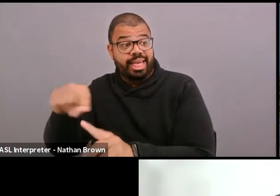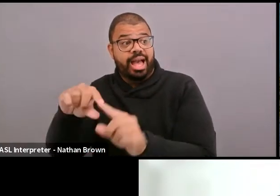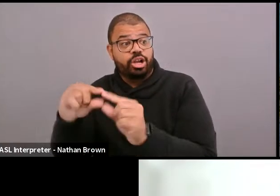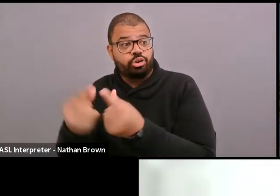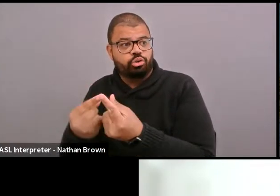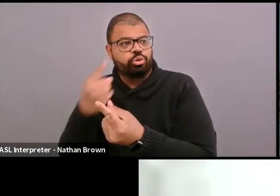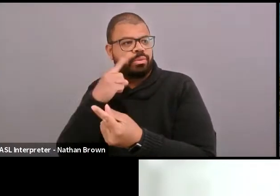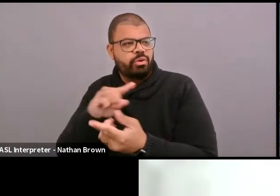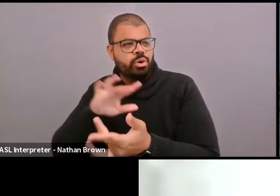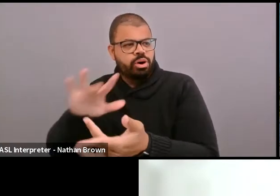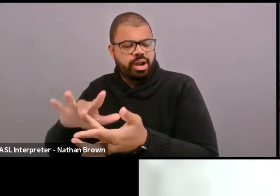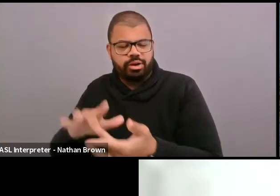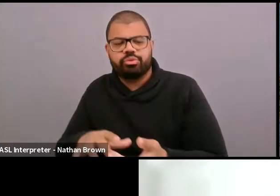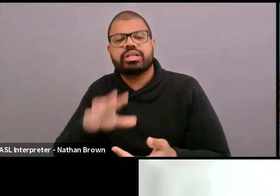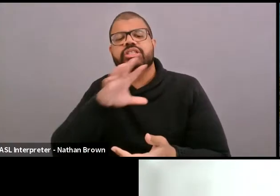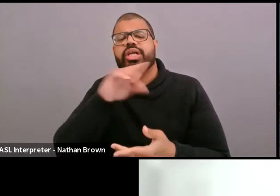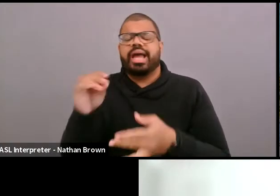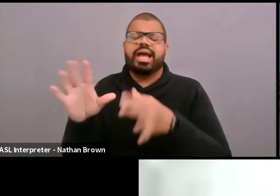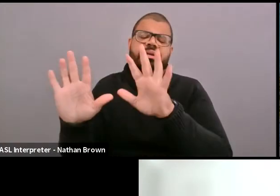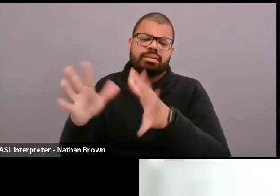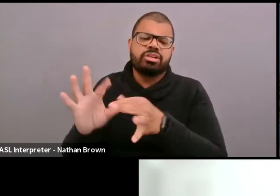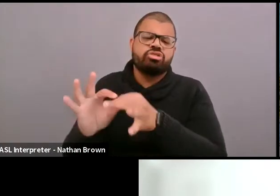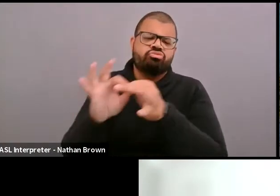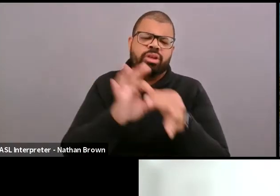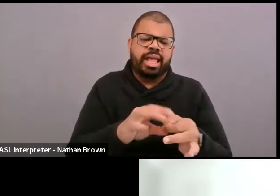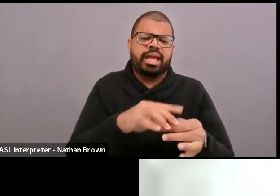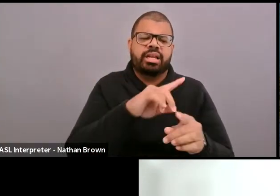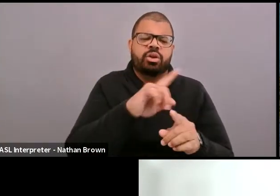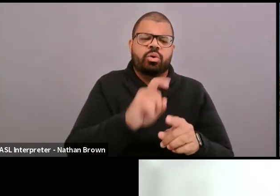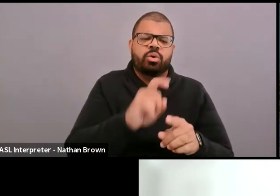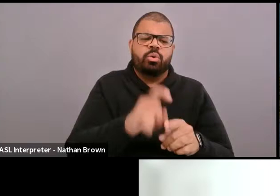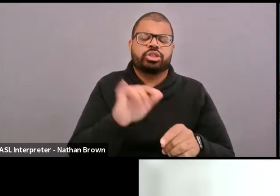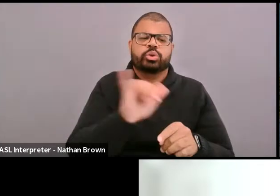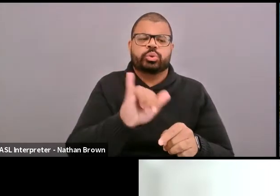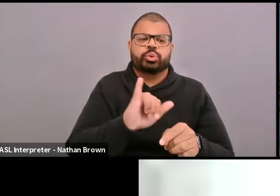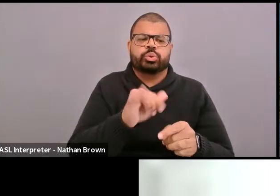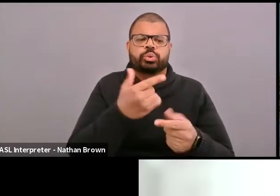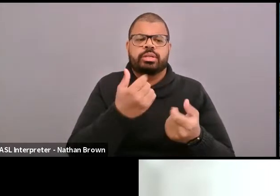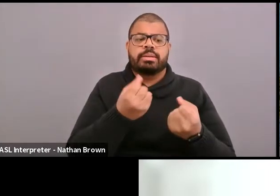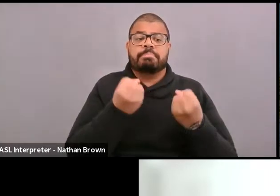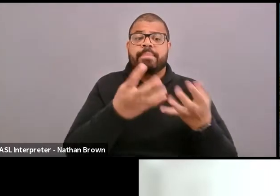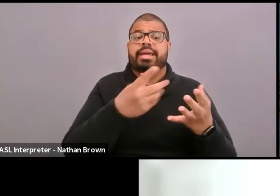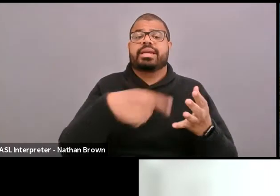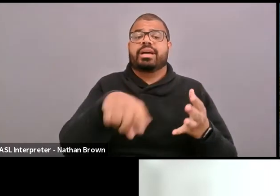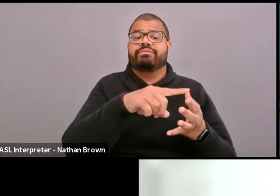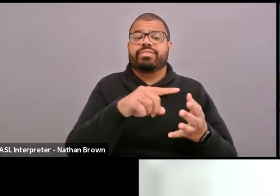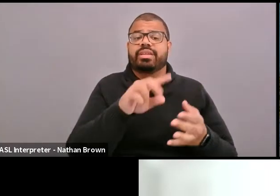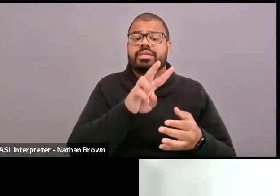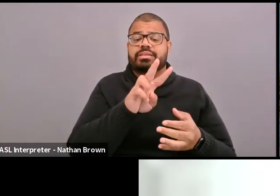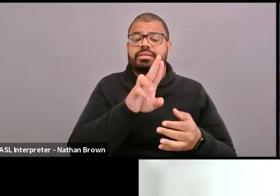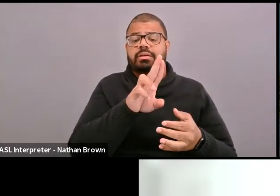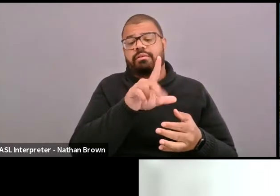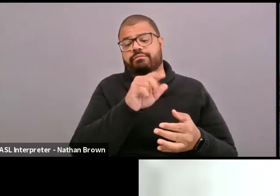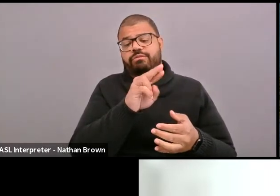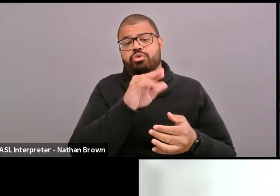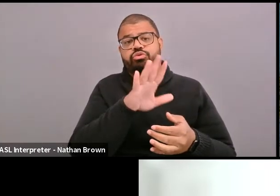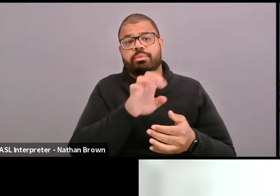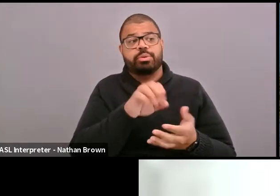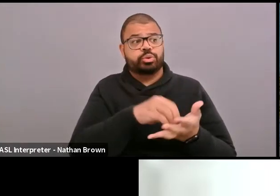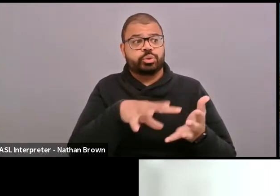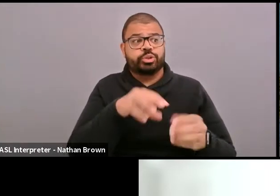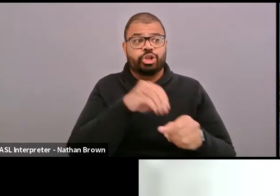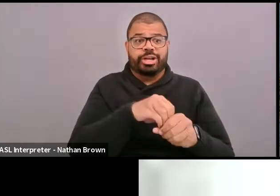related question, obviously our largest number of these vulnerable students are in the Latino community. Are you